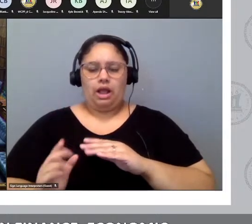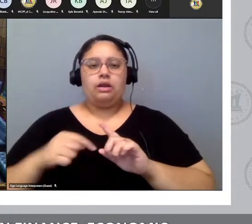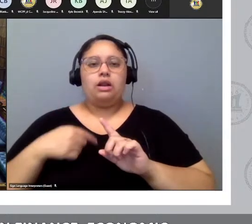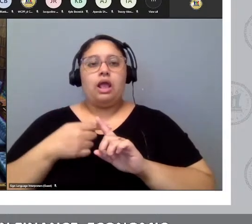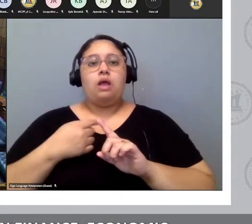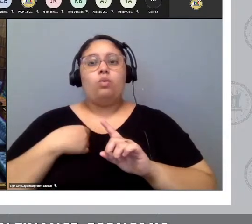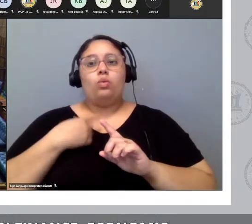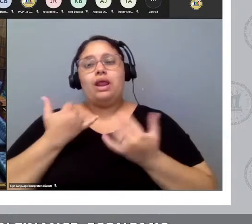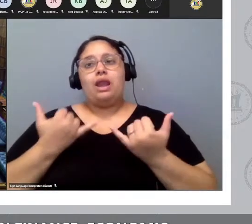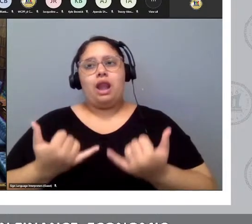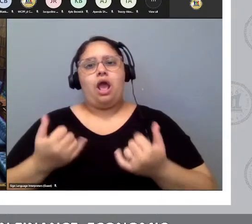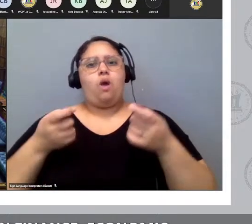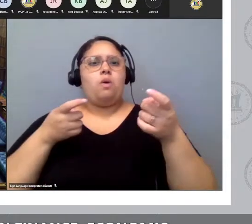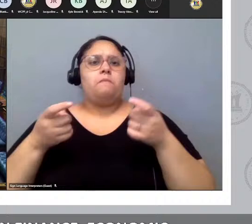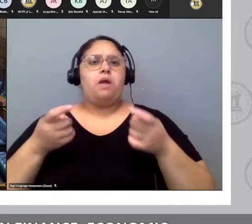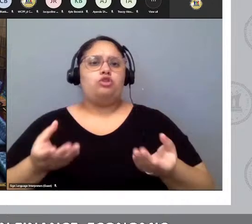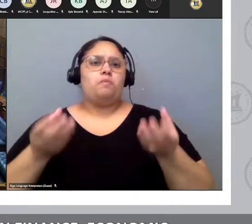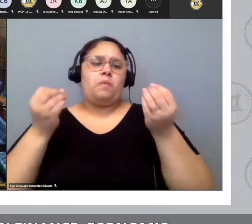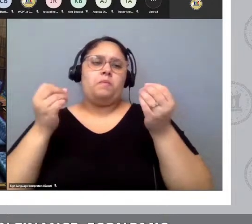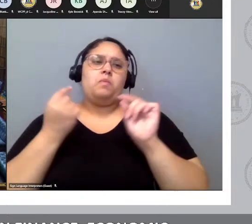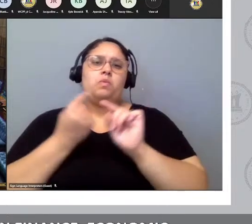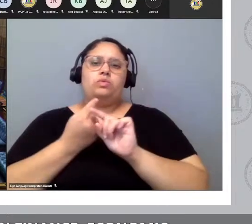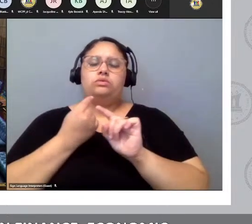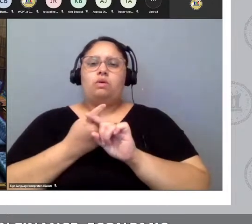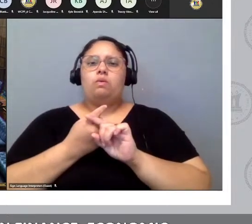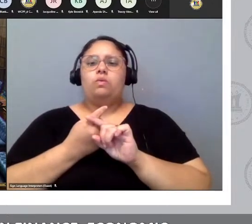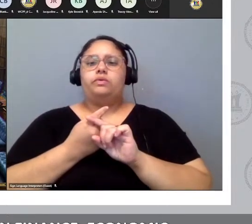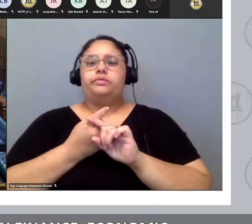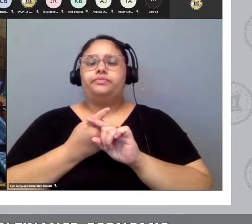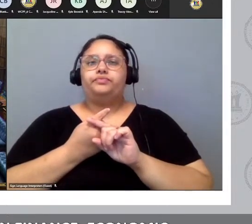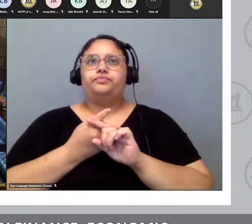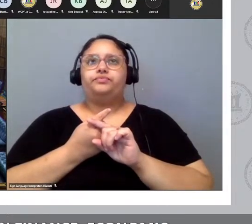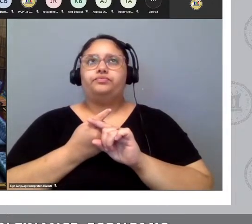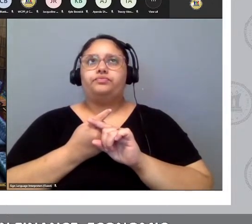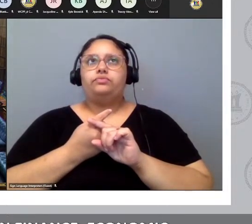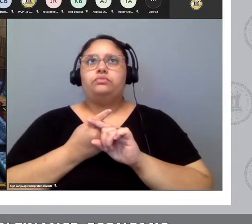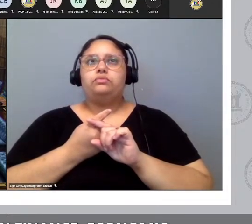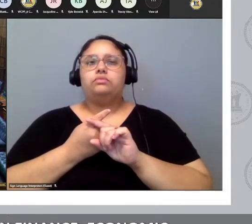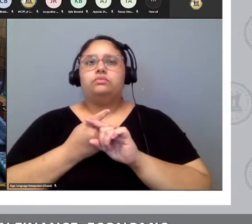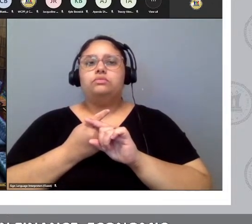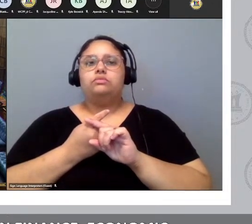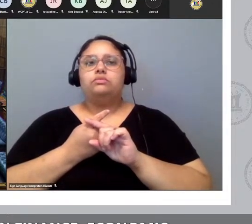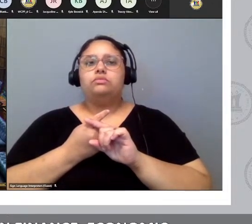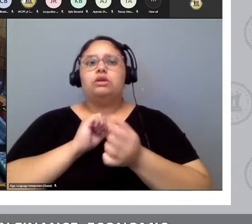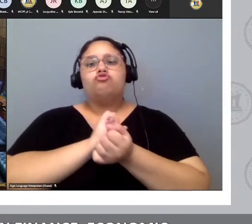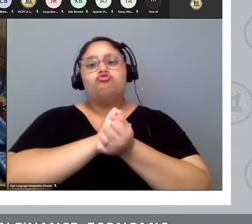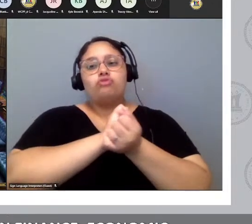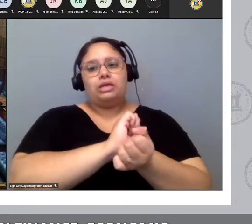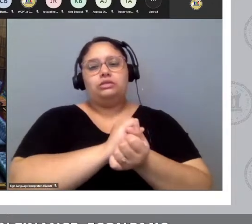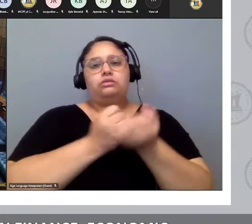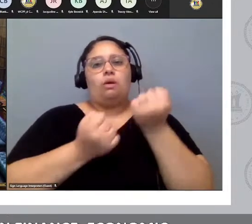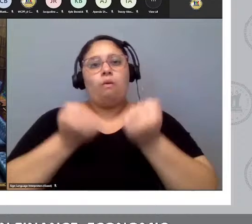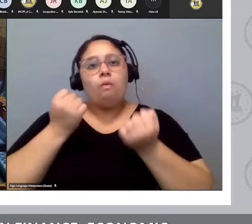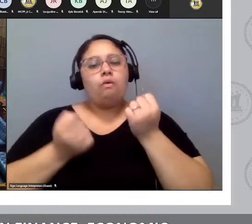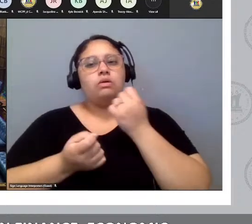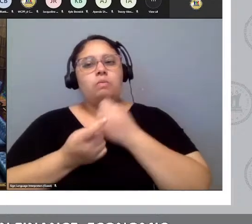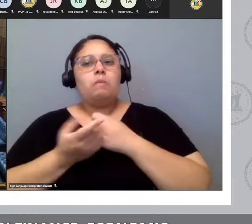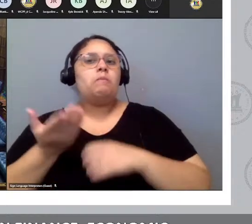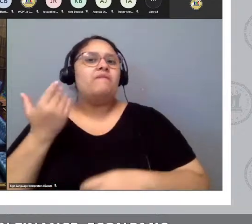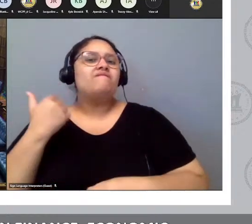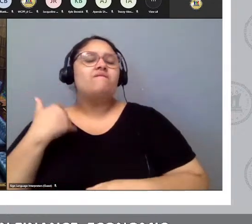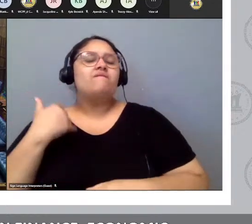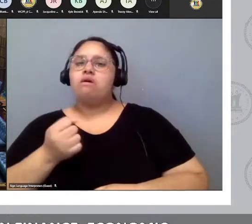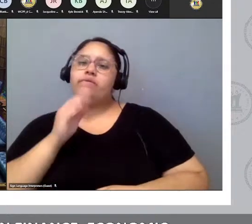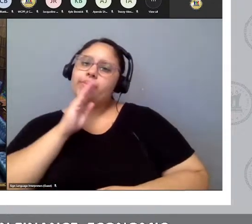actually managed uh to also have um convictions and arrests um which is something that we never used to